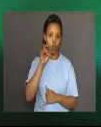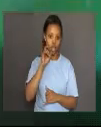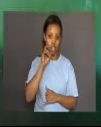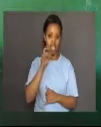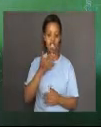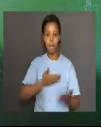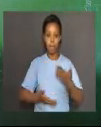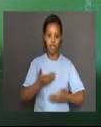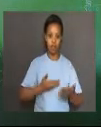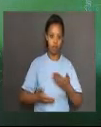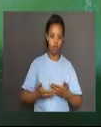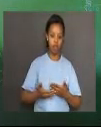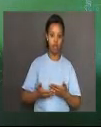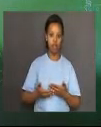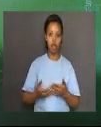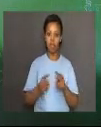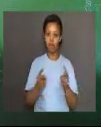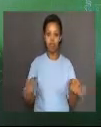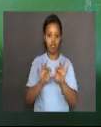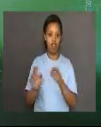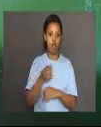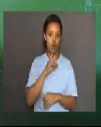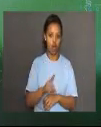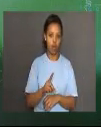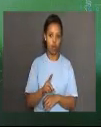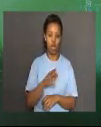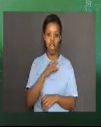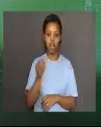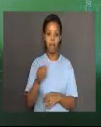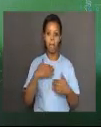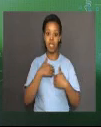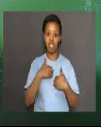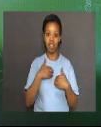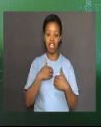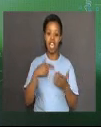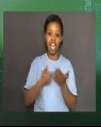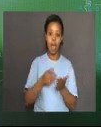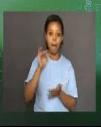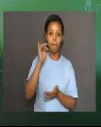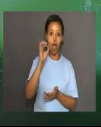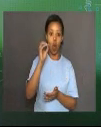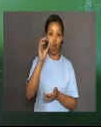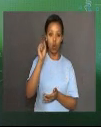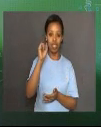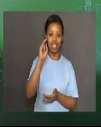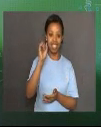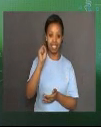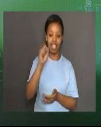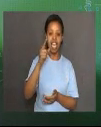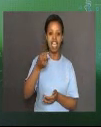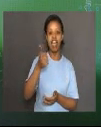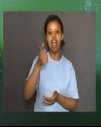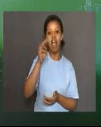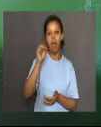reproduction. In animals, meiosis produces gametes. Gametes